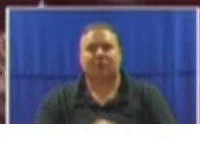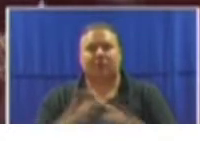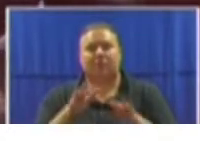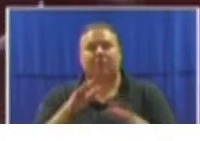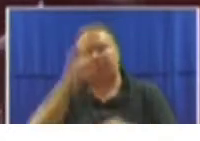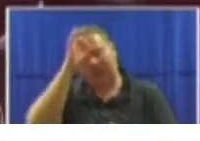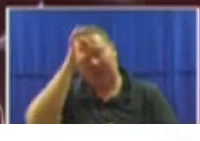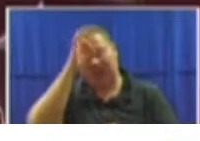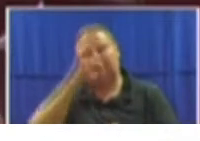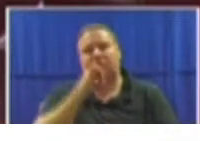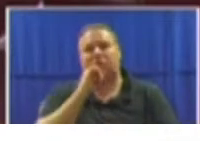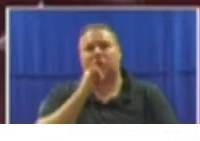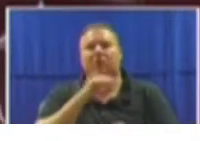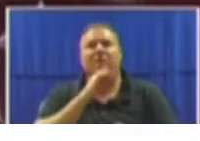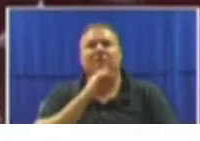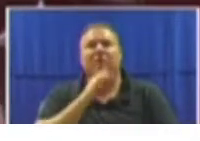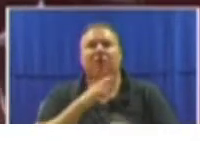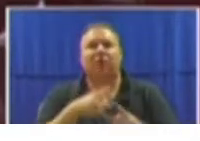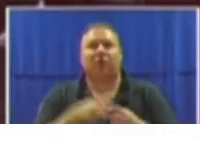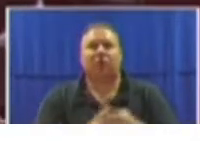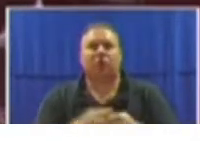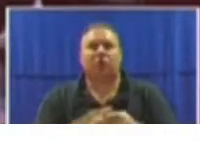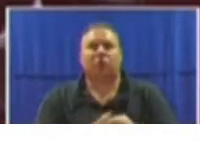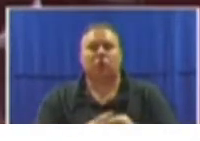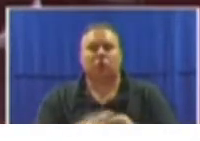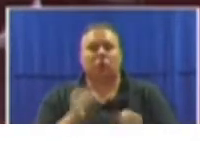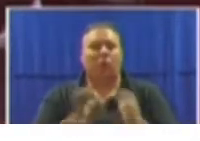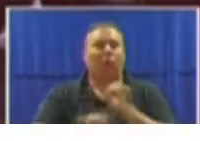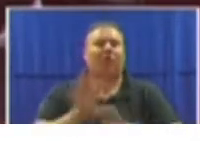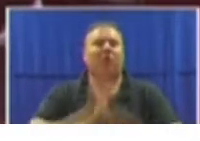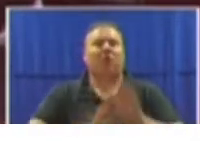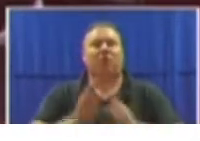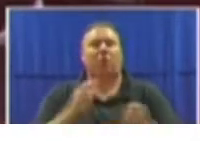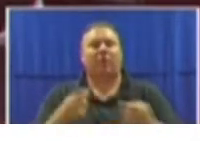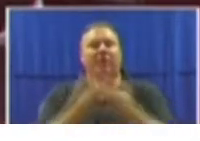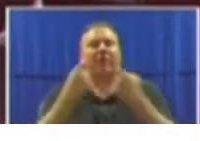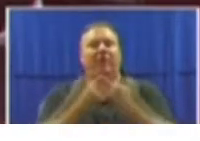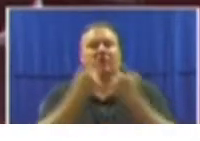sufficient tools to swiftly avoid the riot.